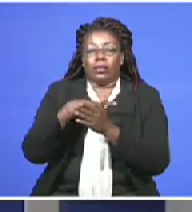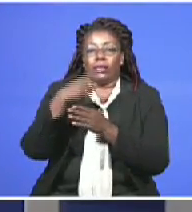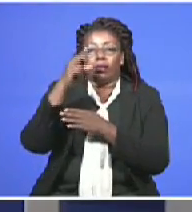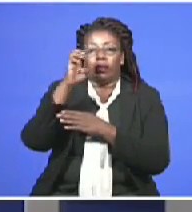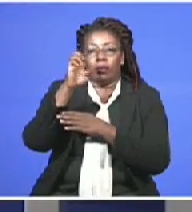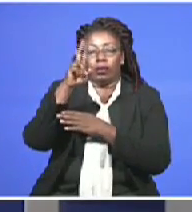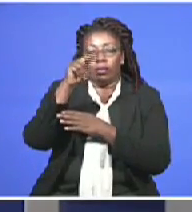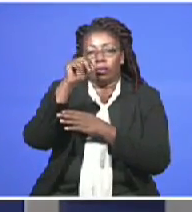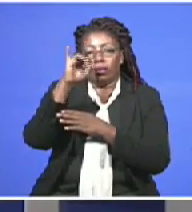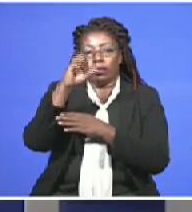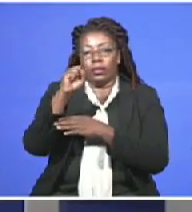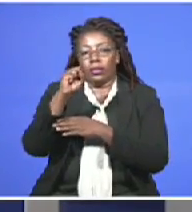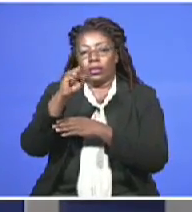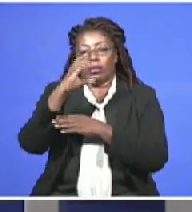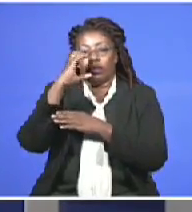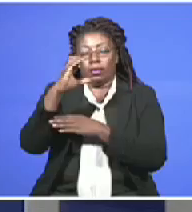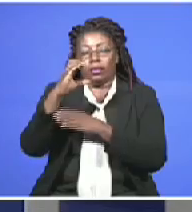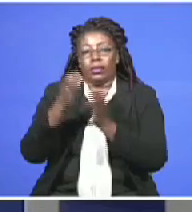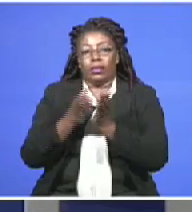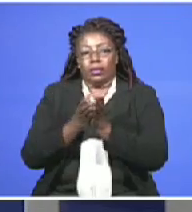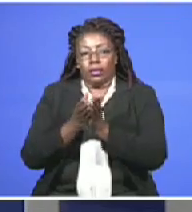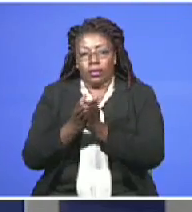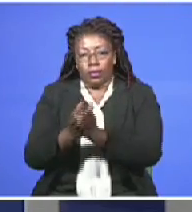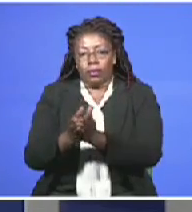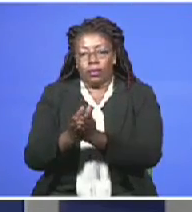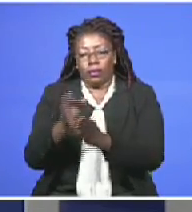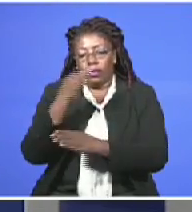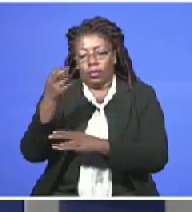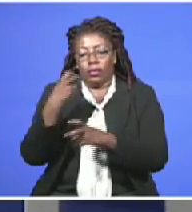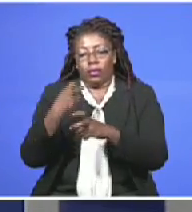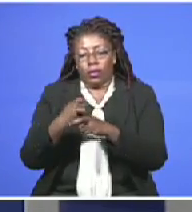C-class sloops in the country. However, she has fallen on hard